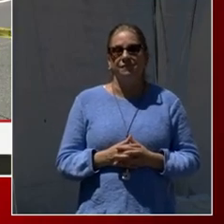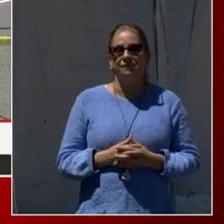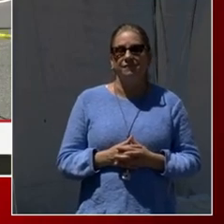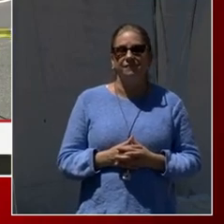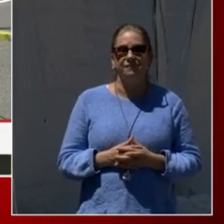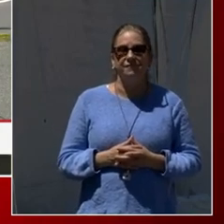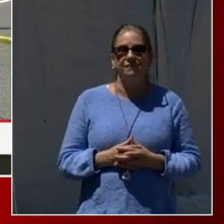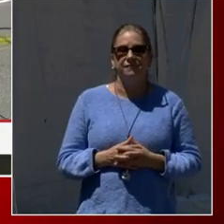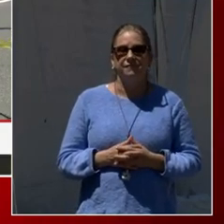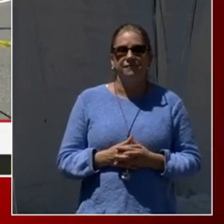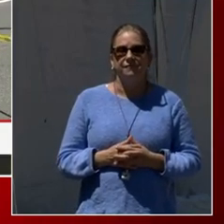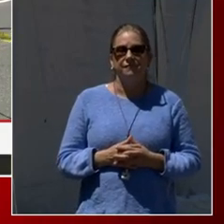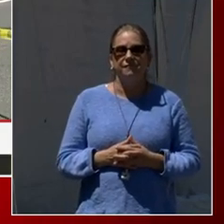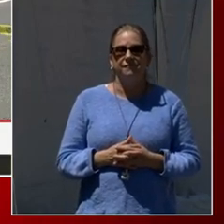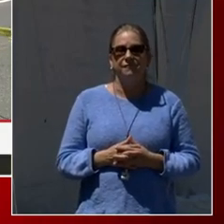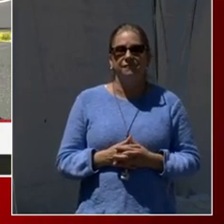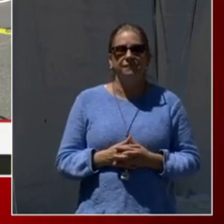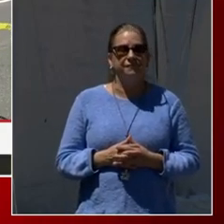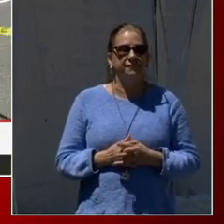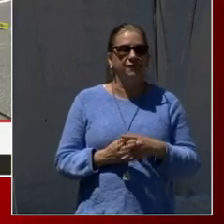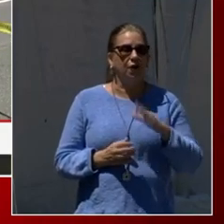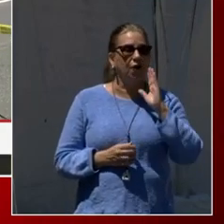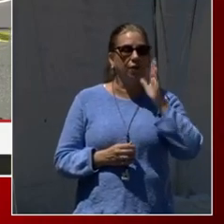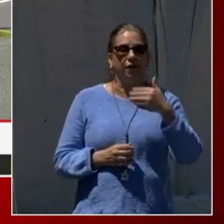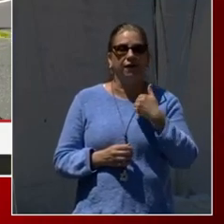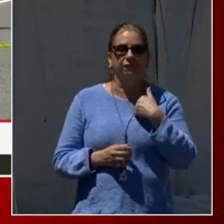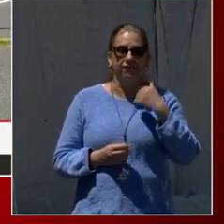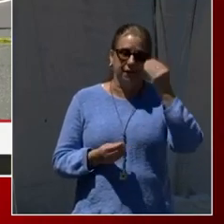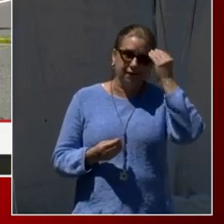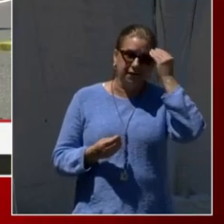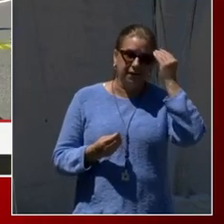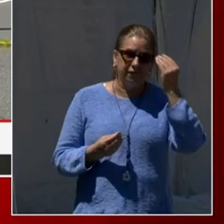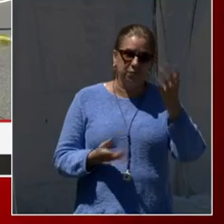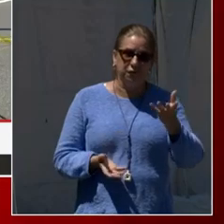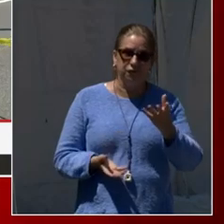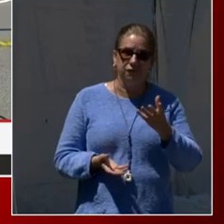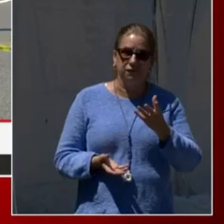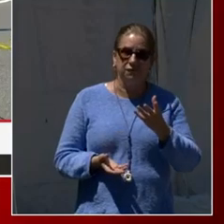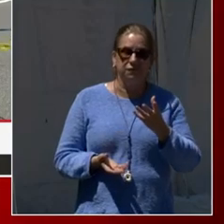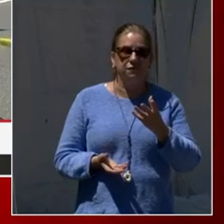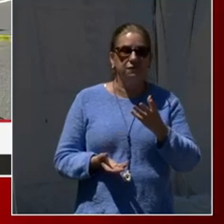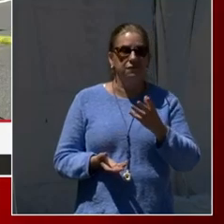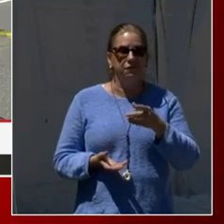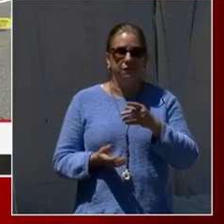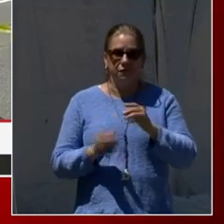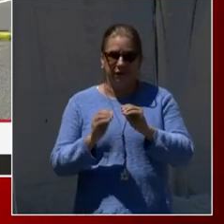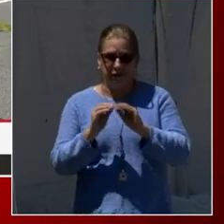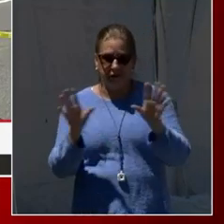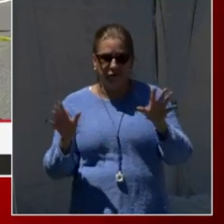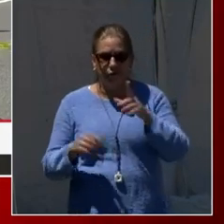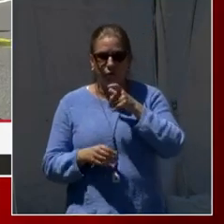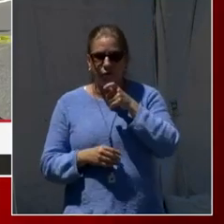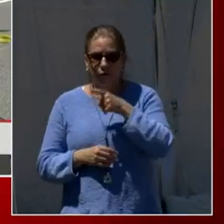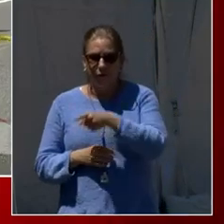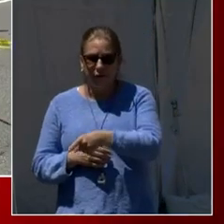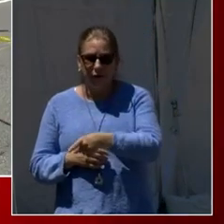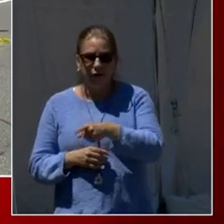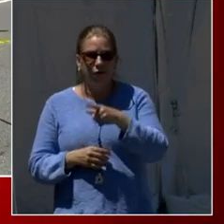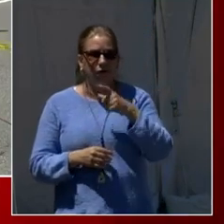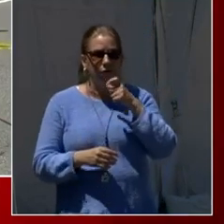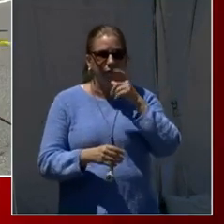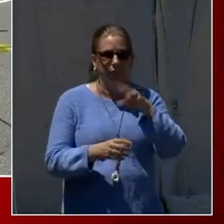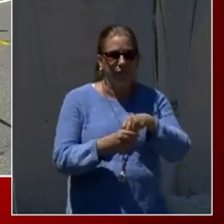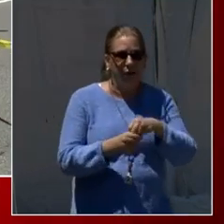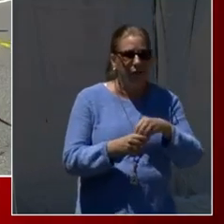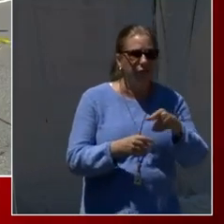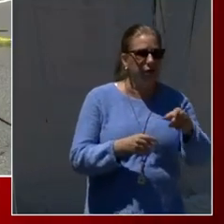information about your question as to who was involved and whether or not this was an orchestrated event, so we can prevent it from occurring ever